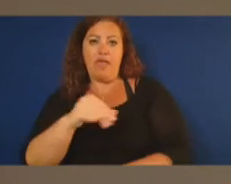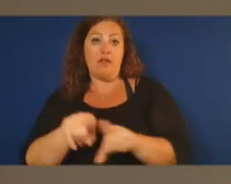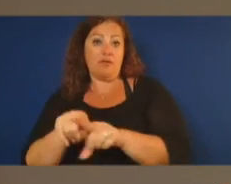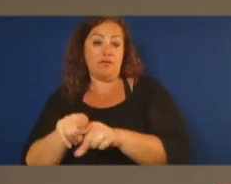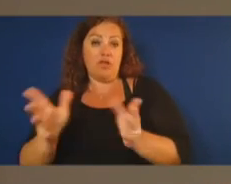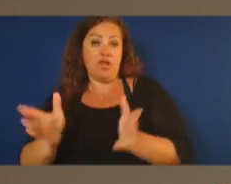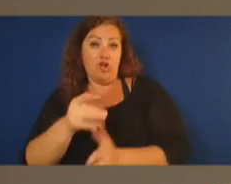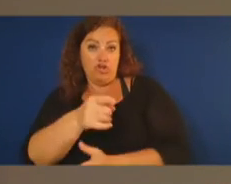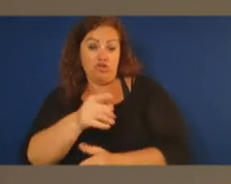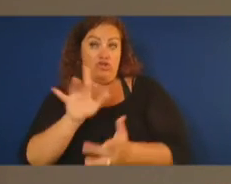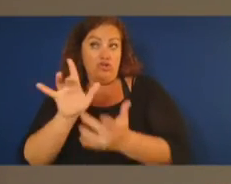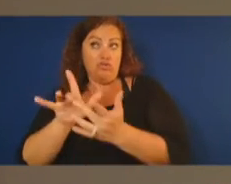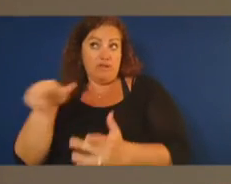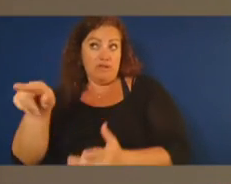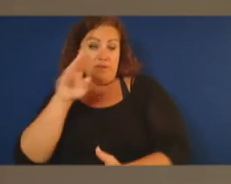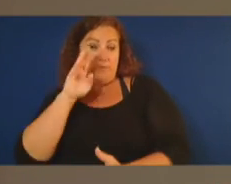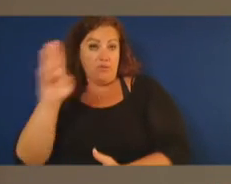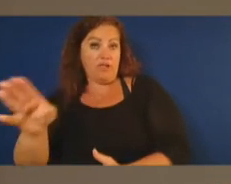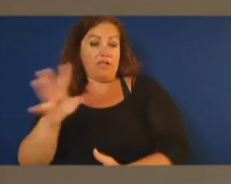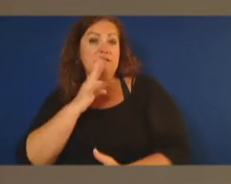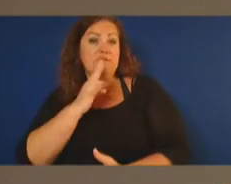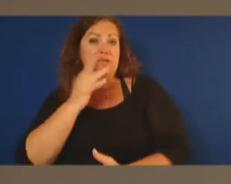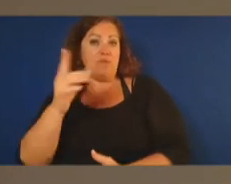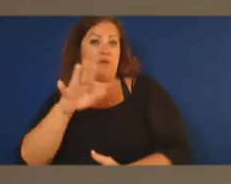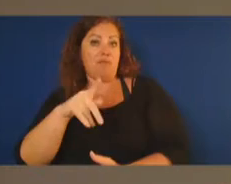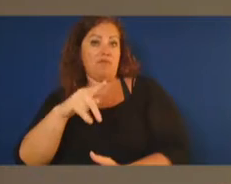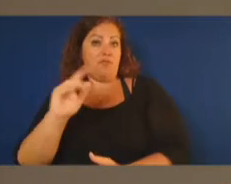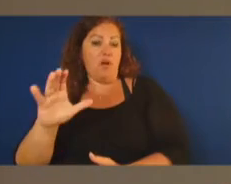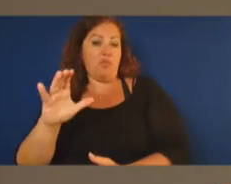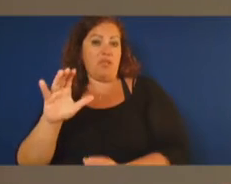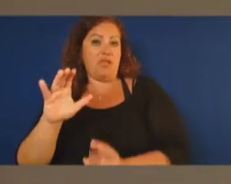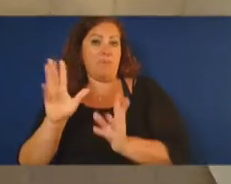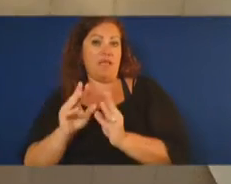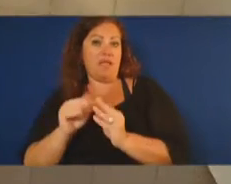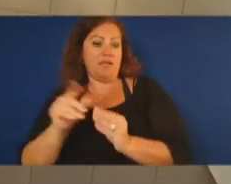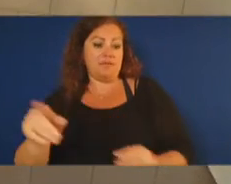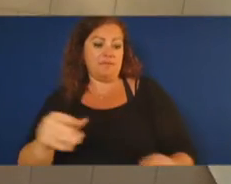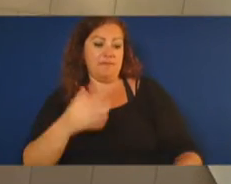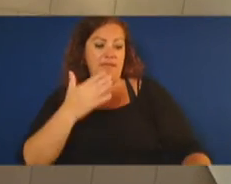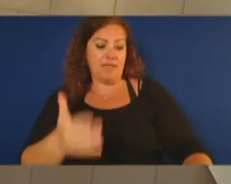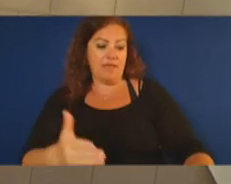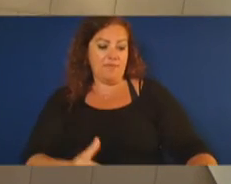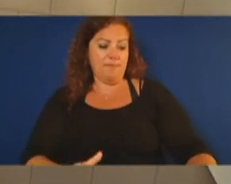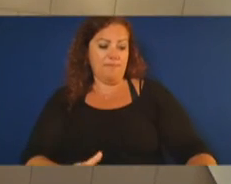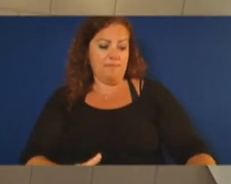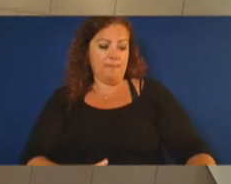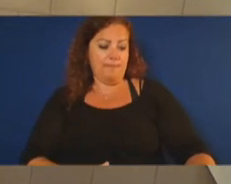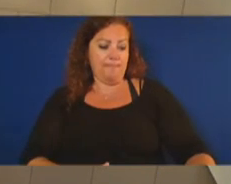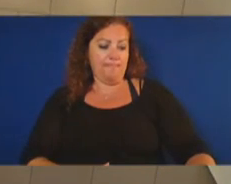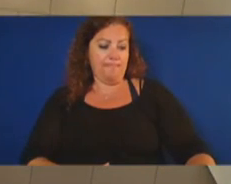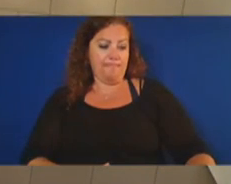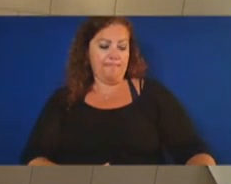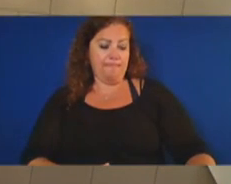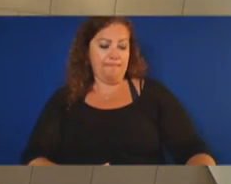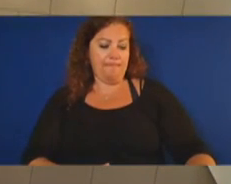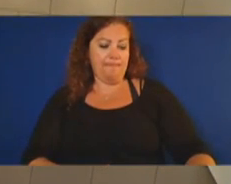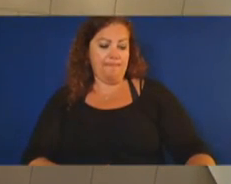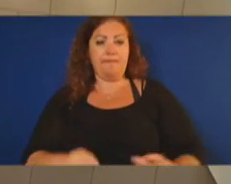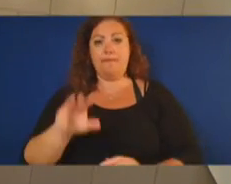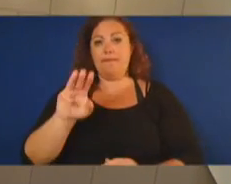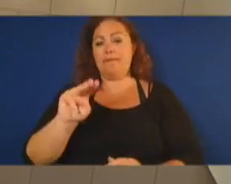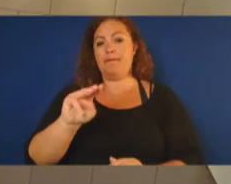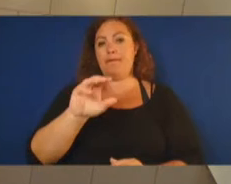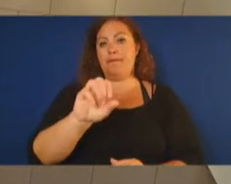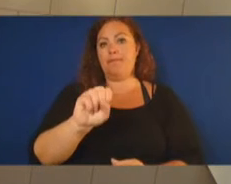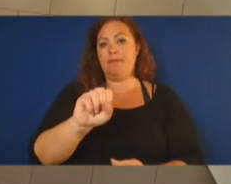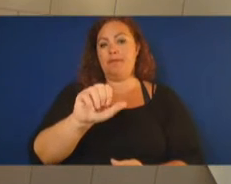out to them directly and speak at one of their public forums thank you Miss Anderson thank you mayor